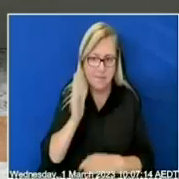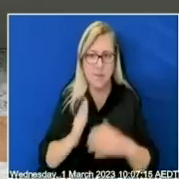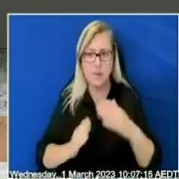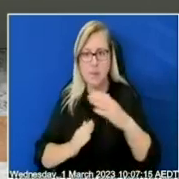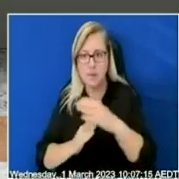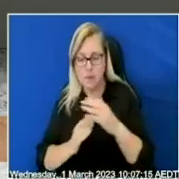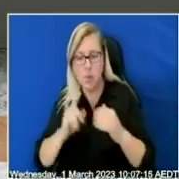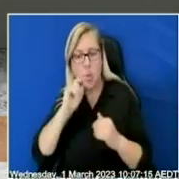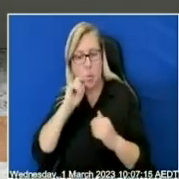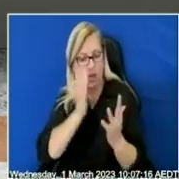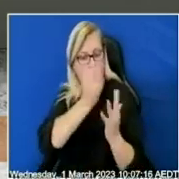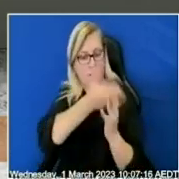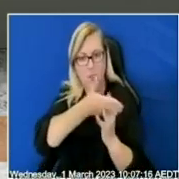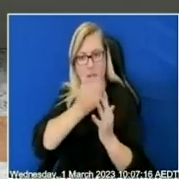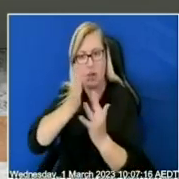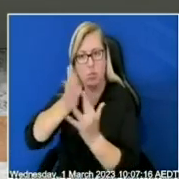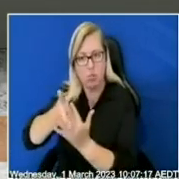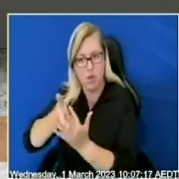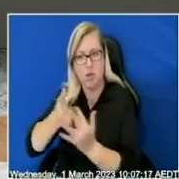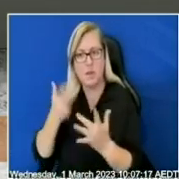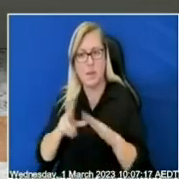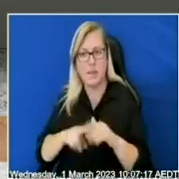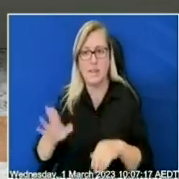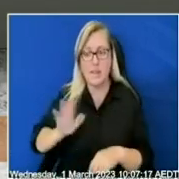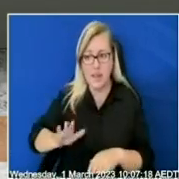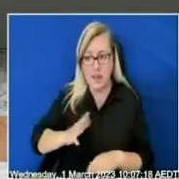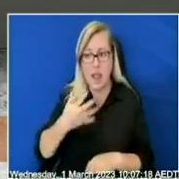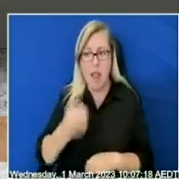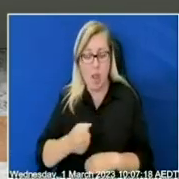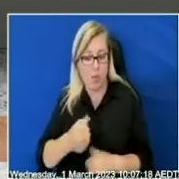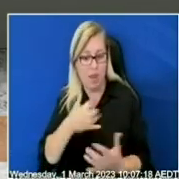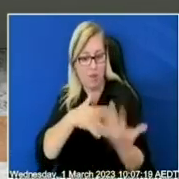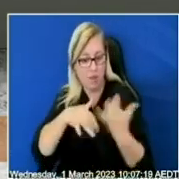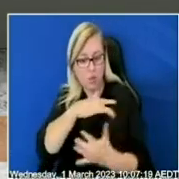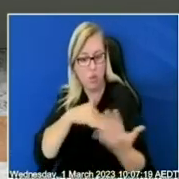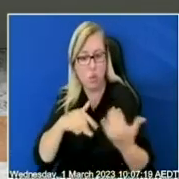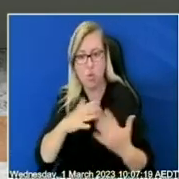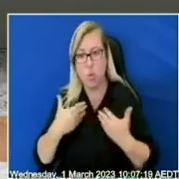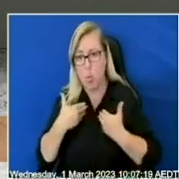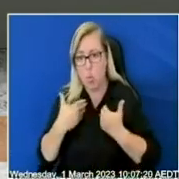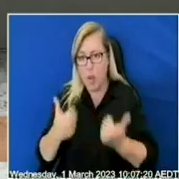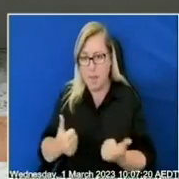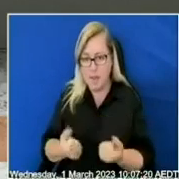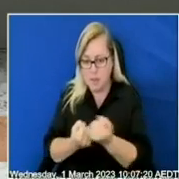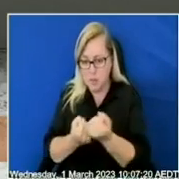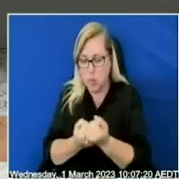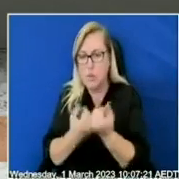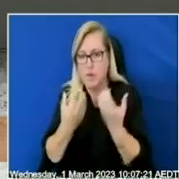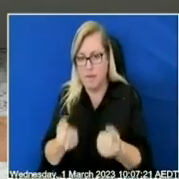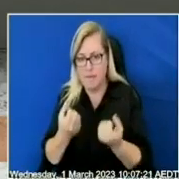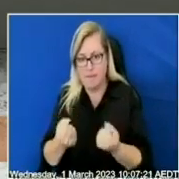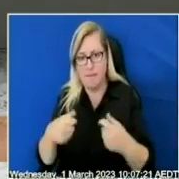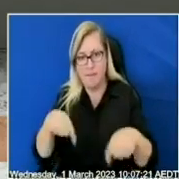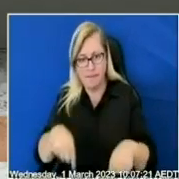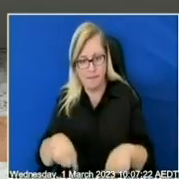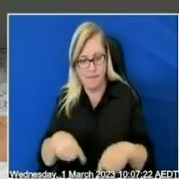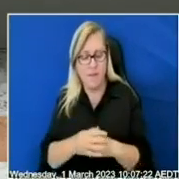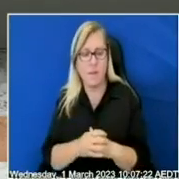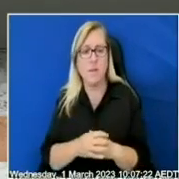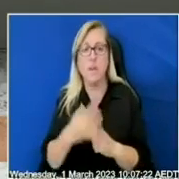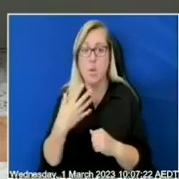hand. Given the sensitivities of their evidence and some of the legal restrictions around hearing evidence involving